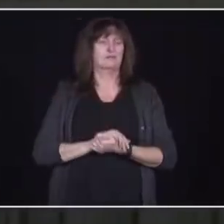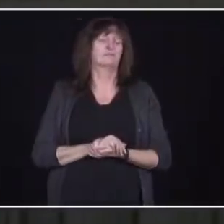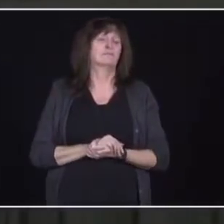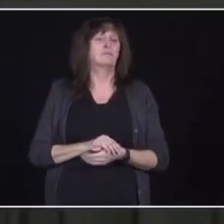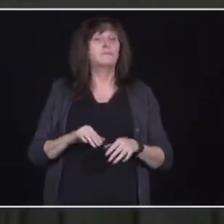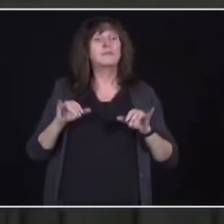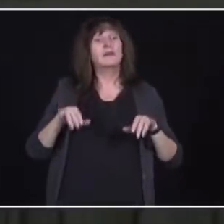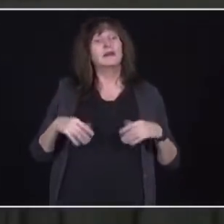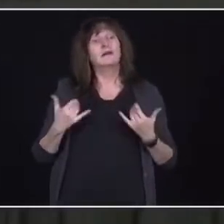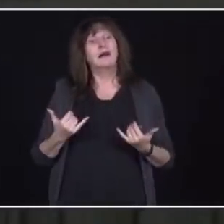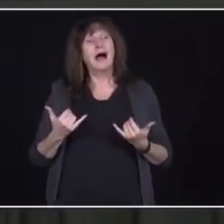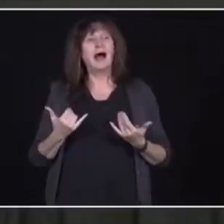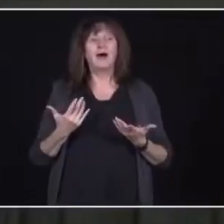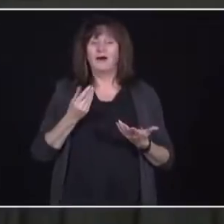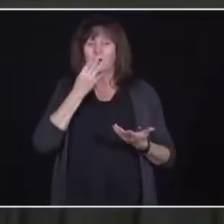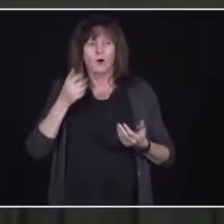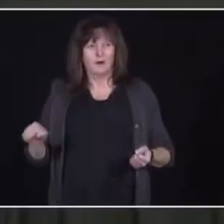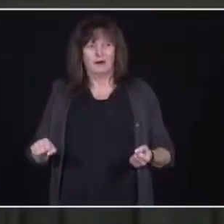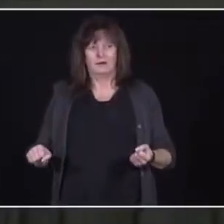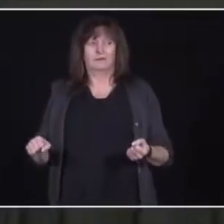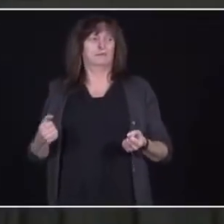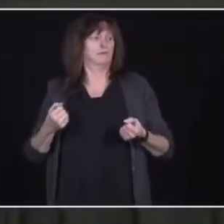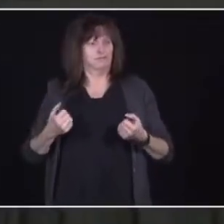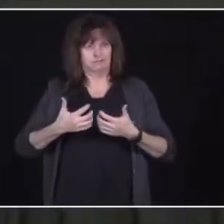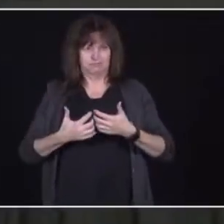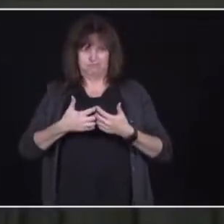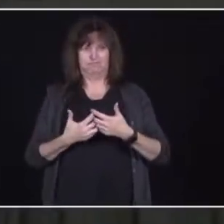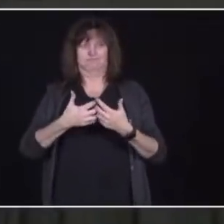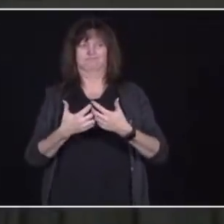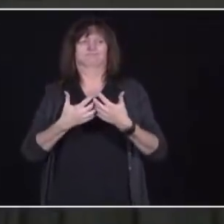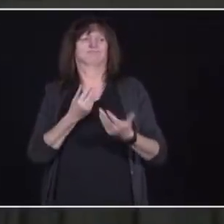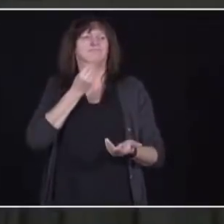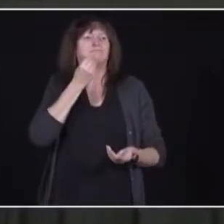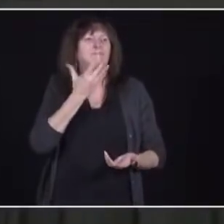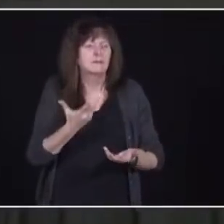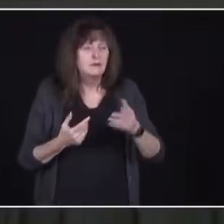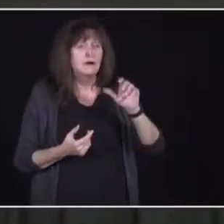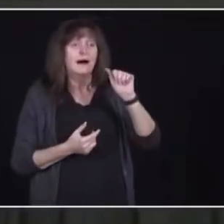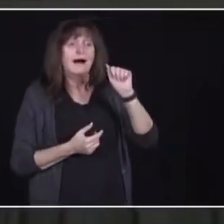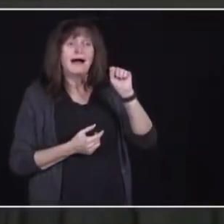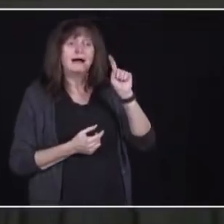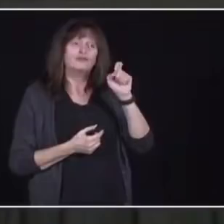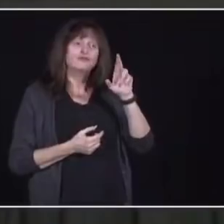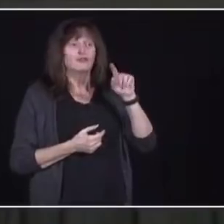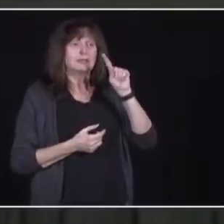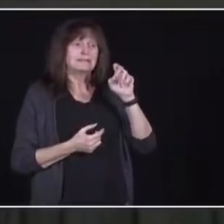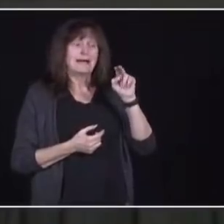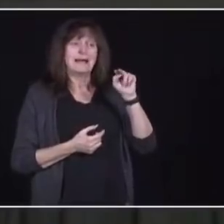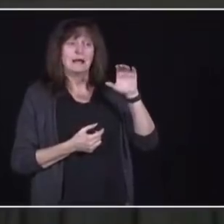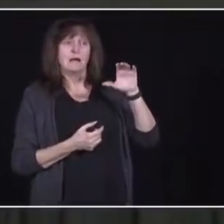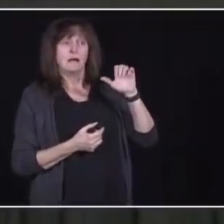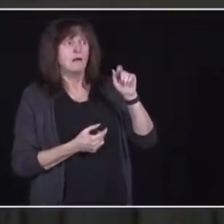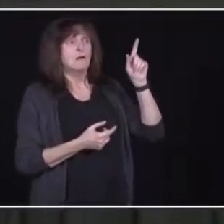and have it ready to go. You know, if something like AstraZeneca should be approved and vaccines arrive, we want to be ready for it. If more Pfizer or